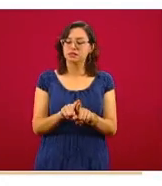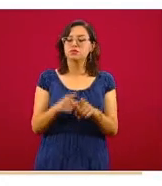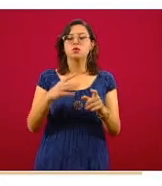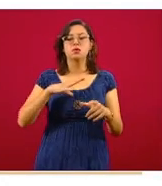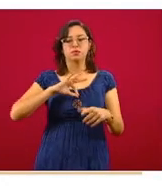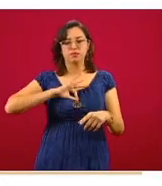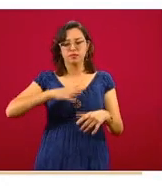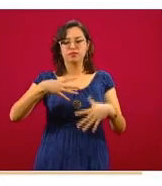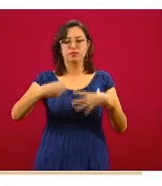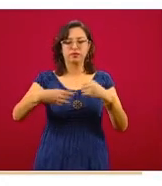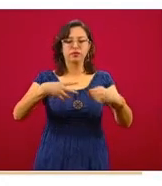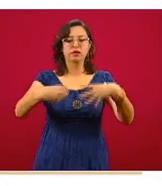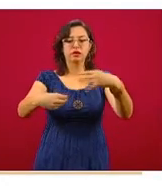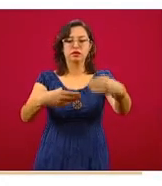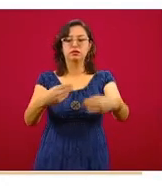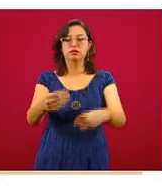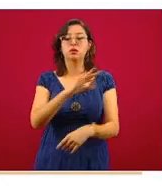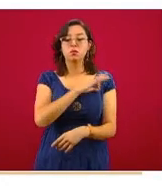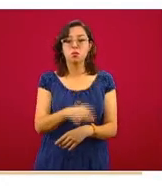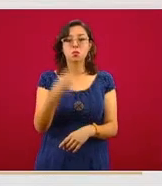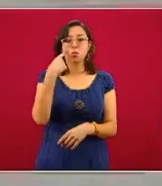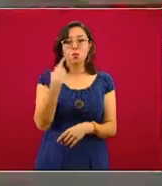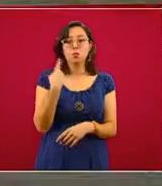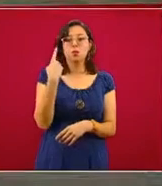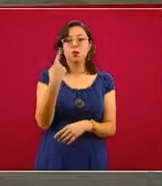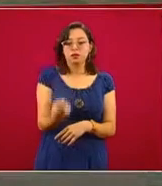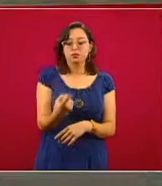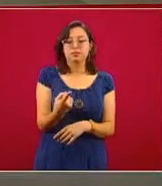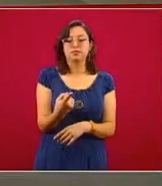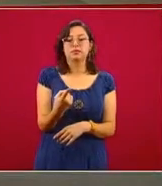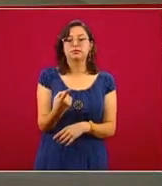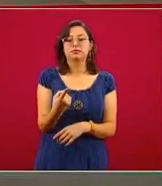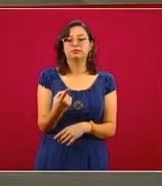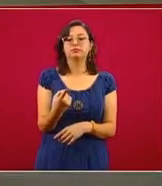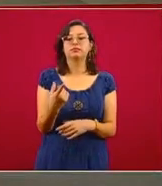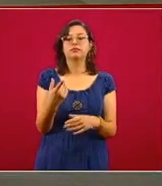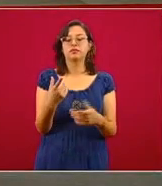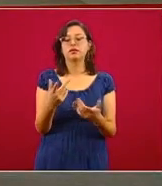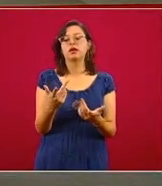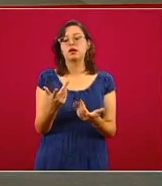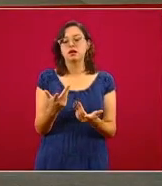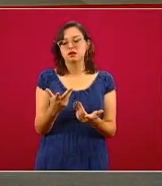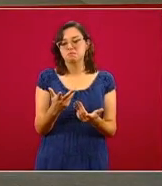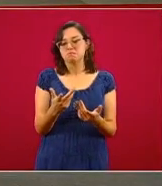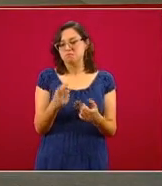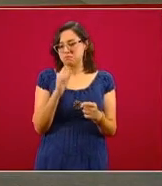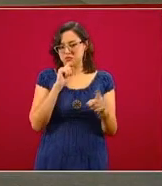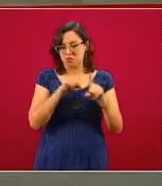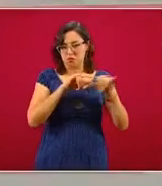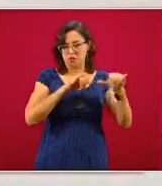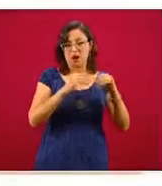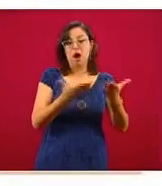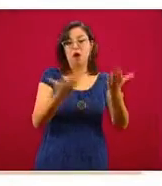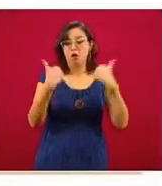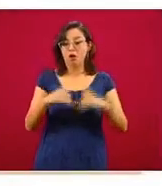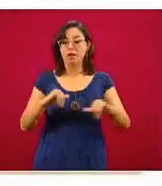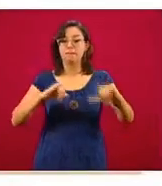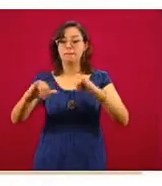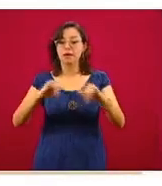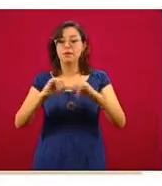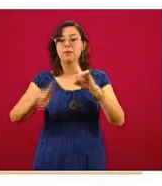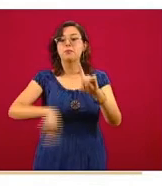Here we have the same information presented in the way of a bar chart. And now we can take a look at